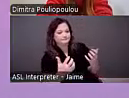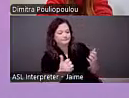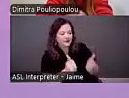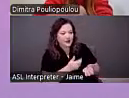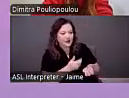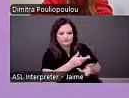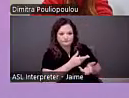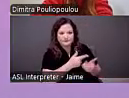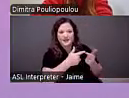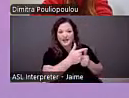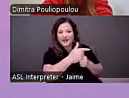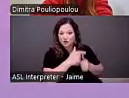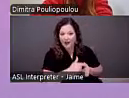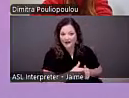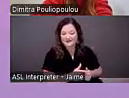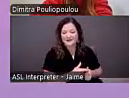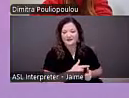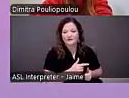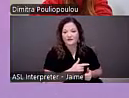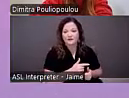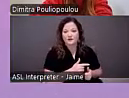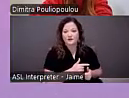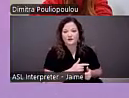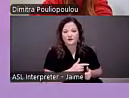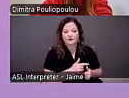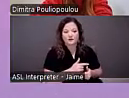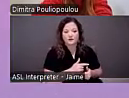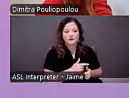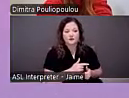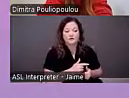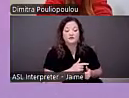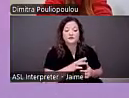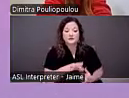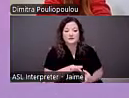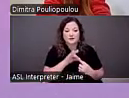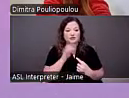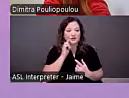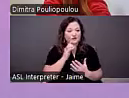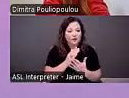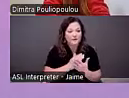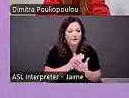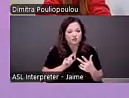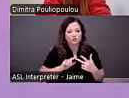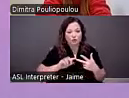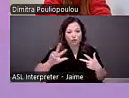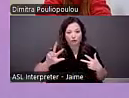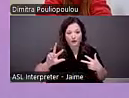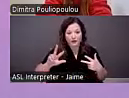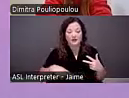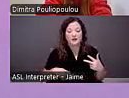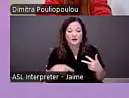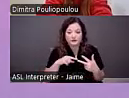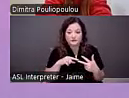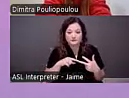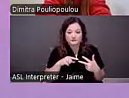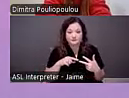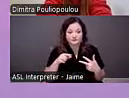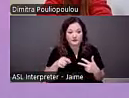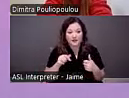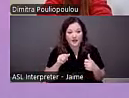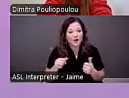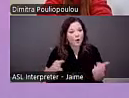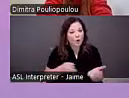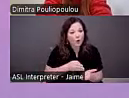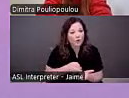We have an interactive house in module 3, where they can go through a kitchen or a bedroom